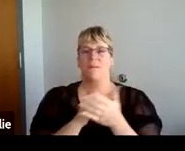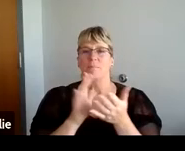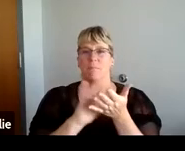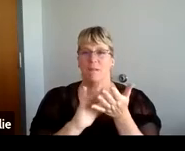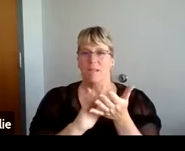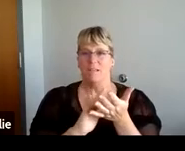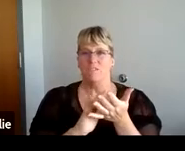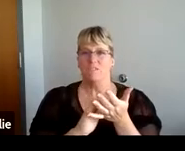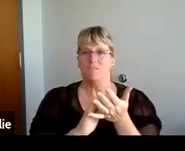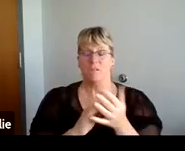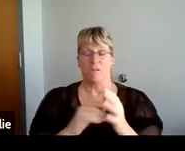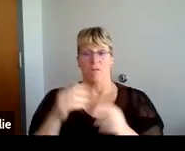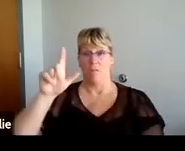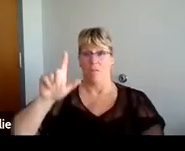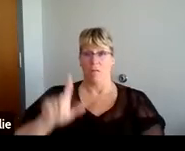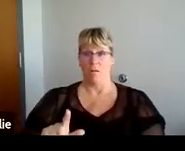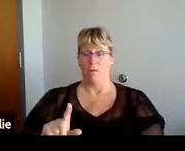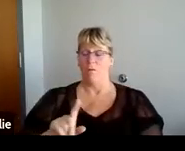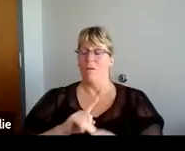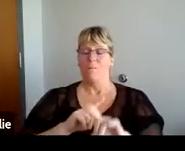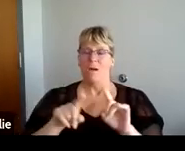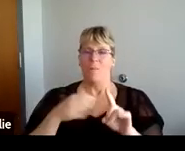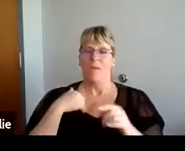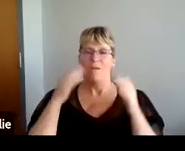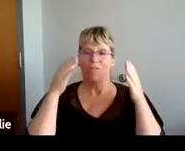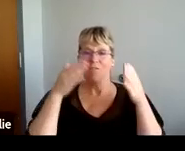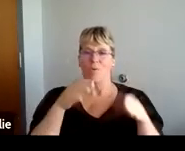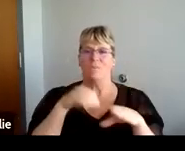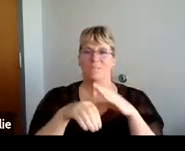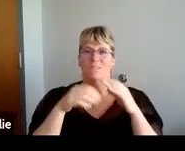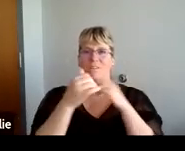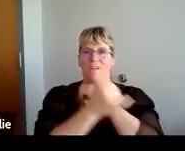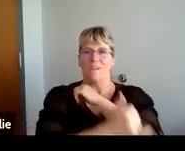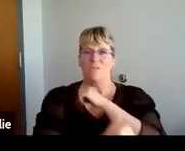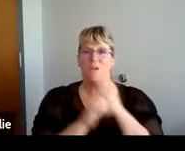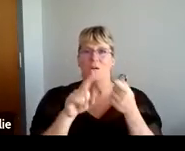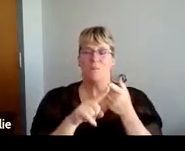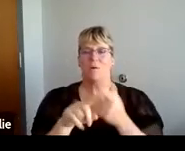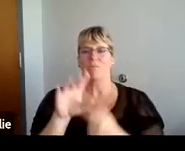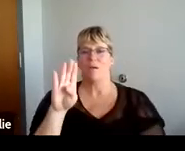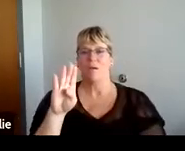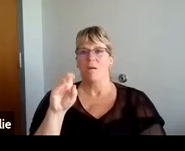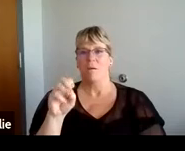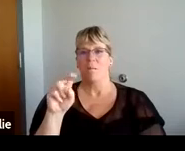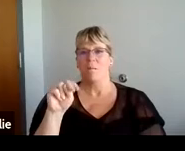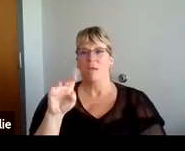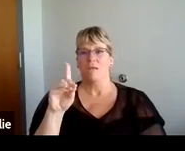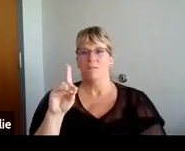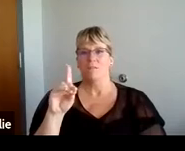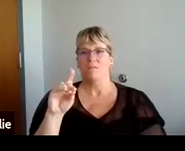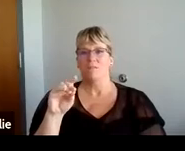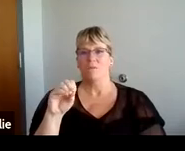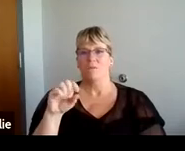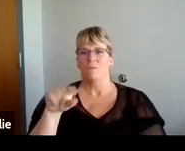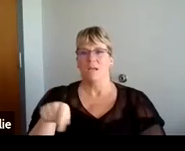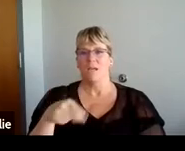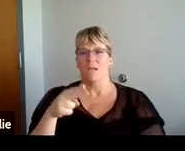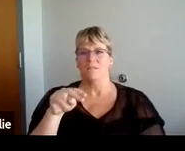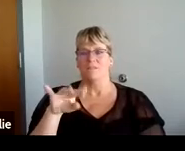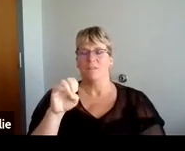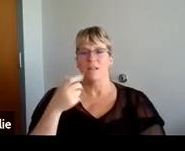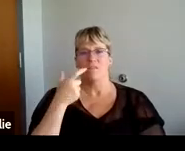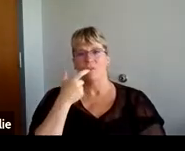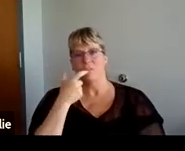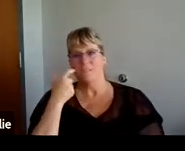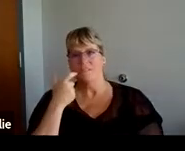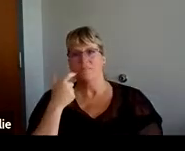very, very low, yet we have a major focus in our country about the benzodiazepines and their addictive properties.